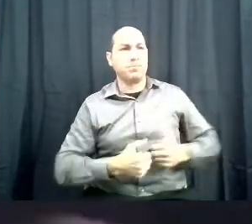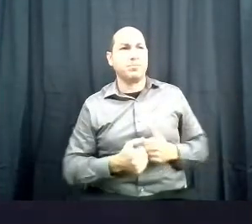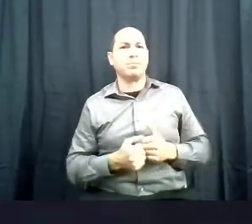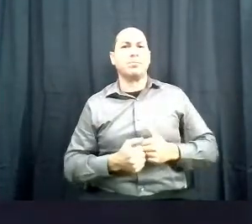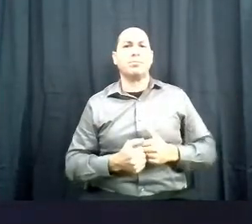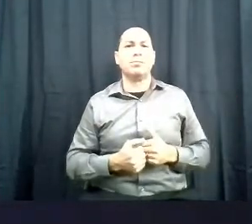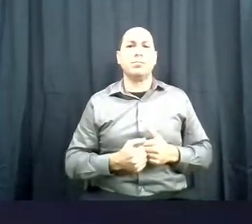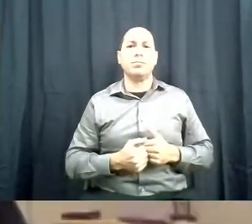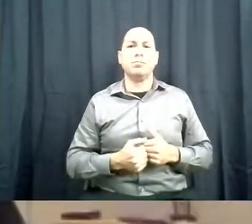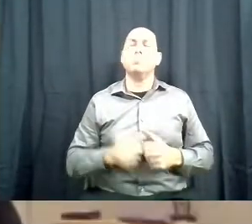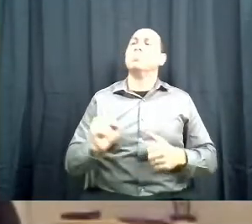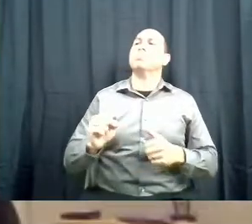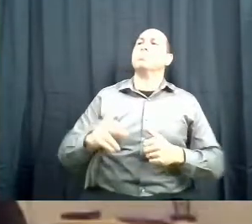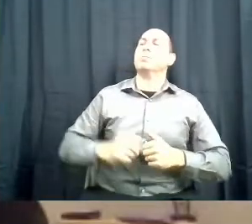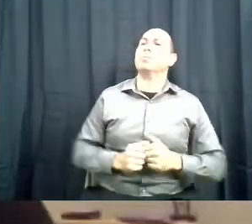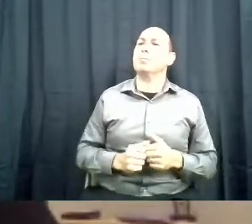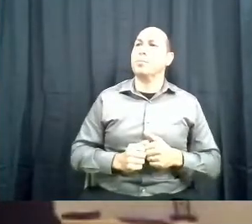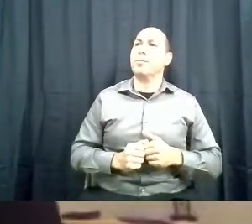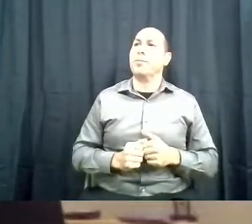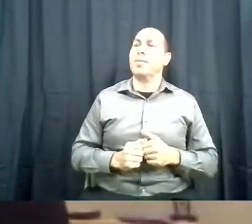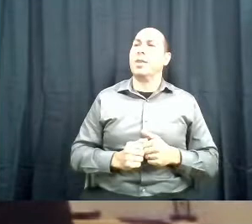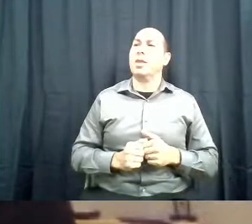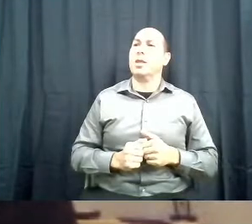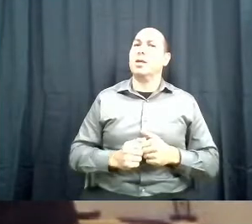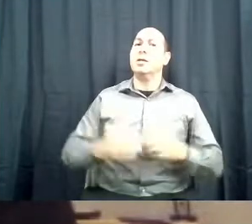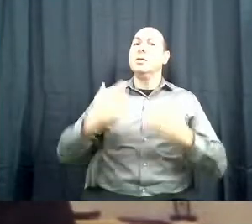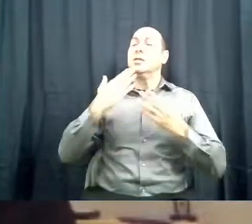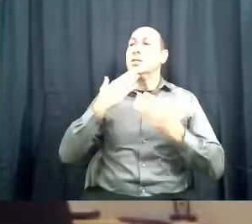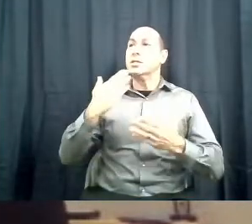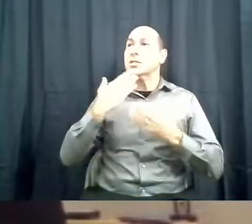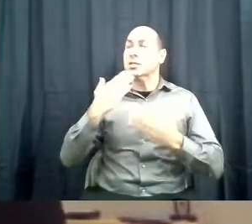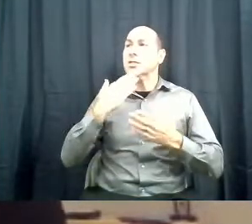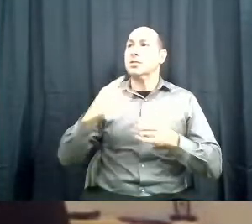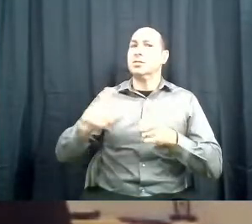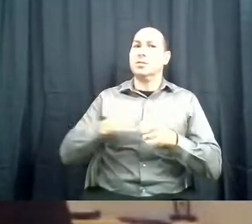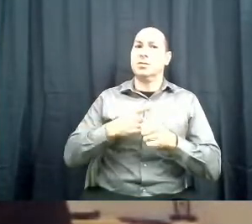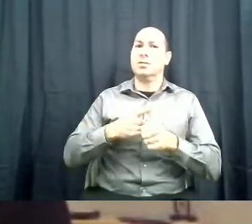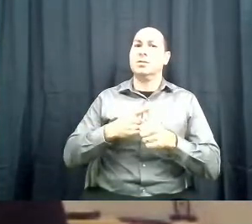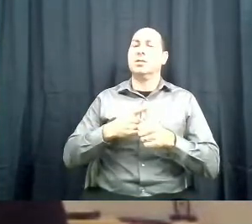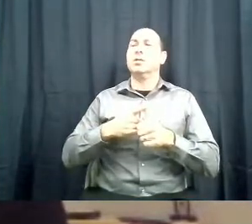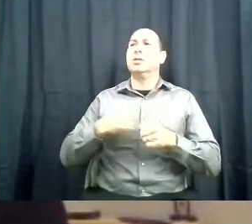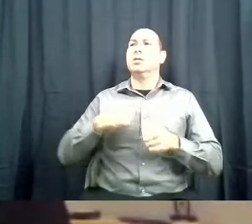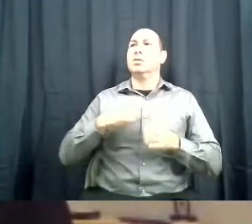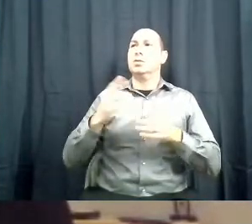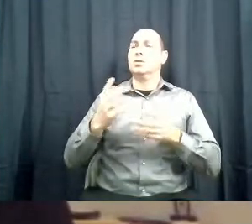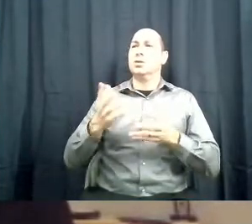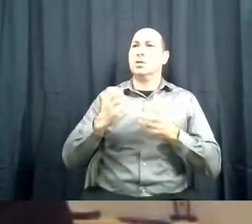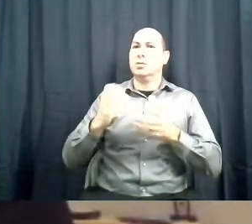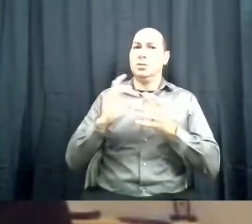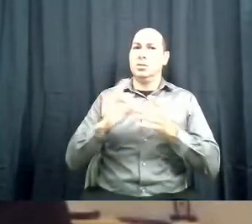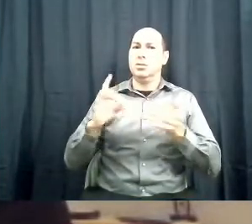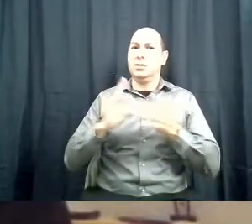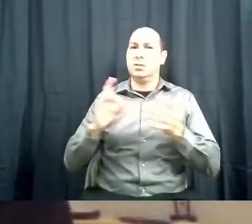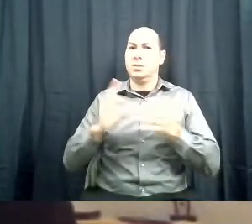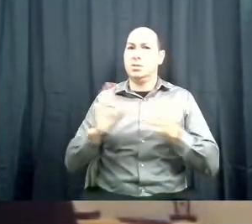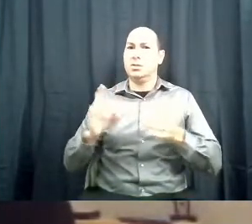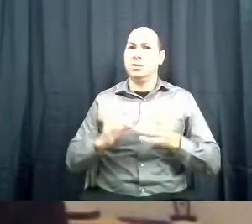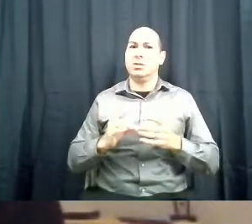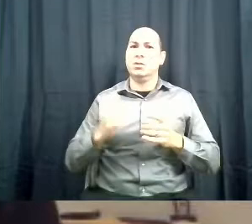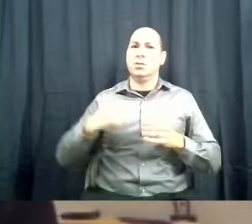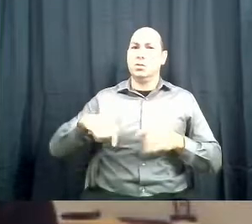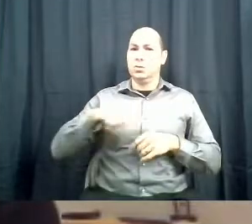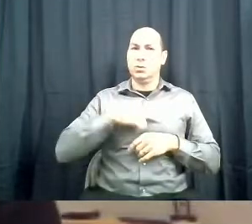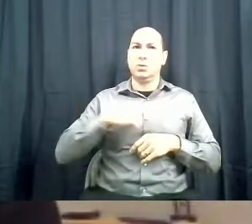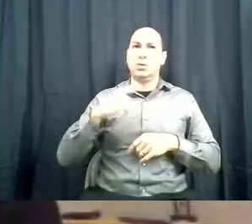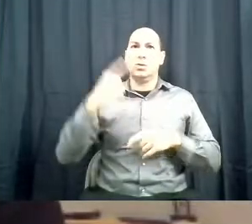Absolutely. So thank you for that, Natalie. The first thing I want to say is that I think we all agree that